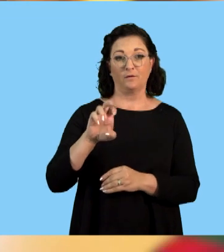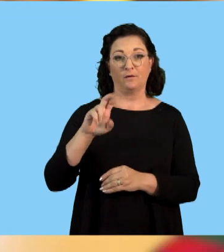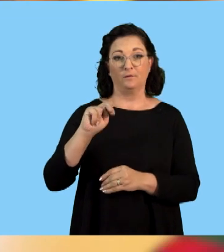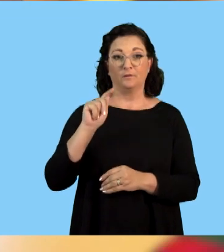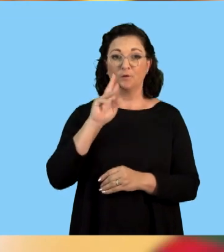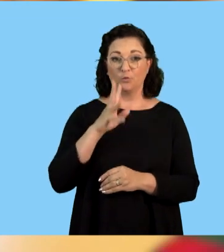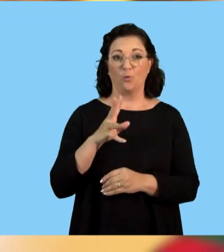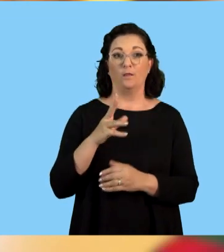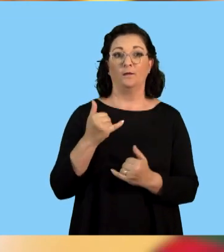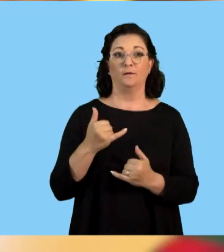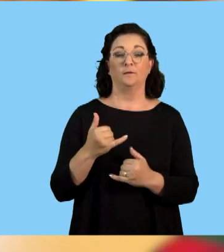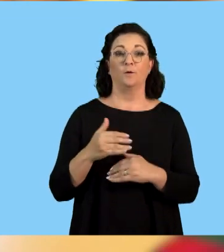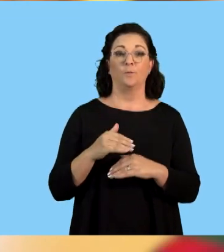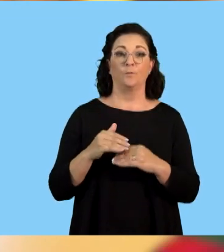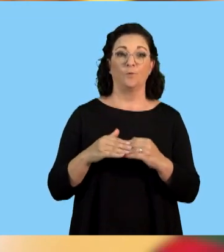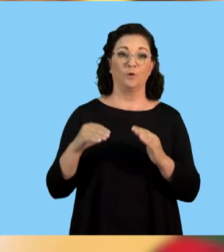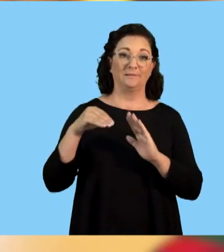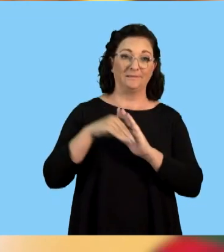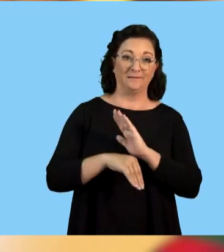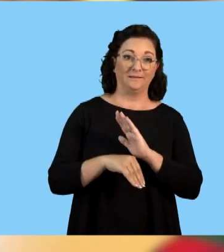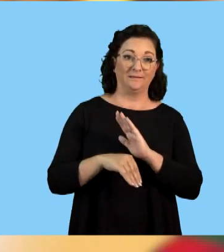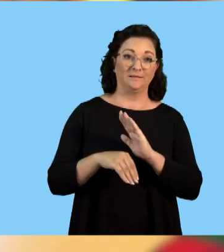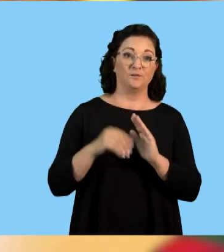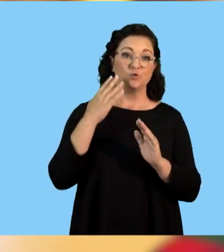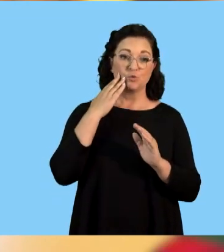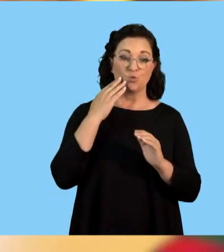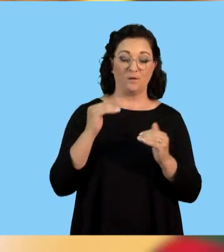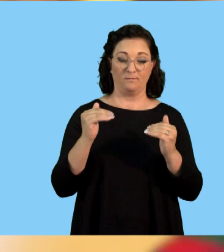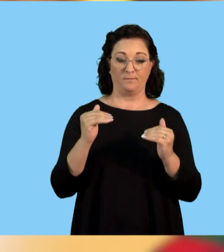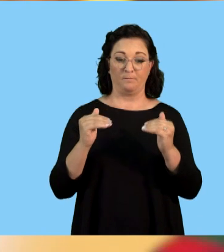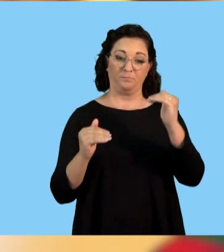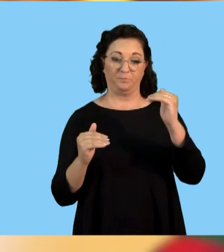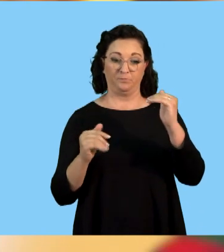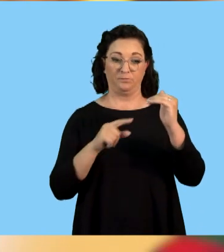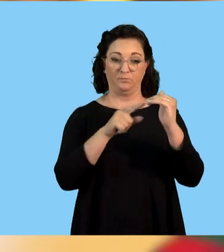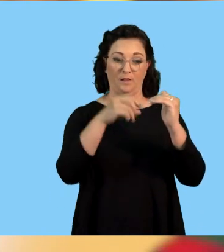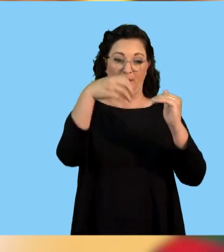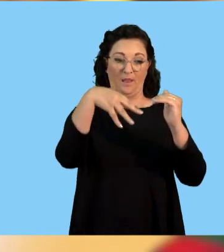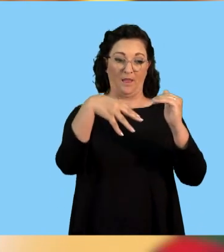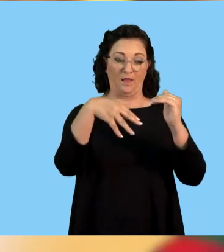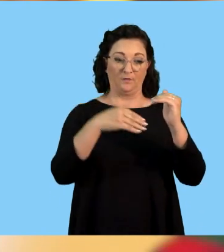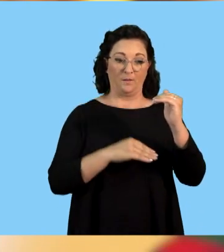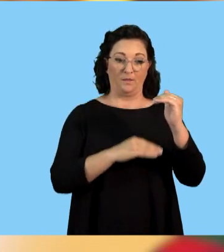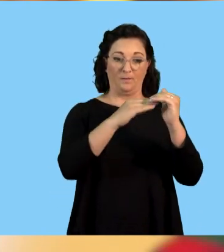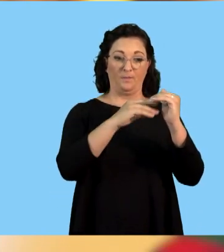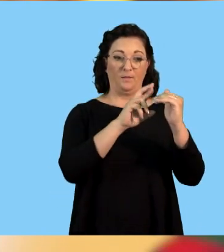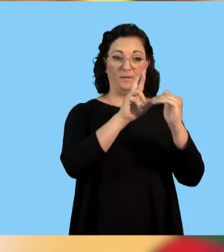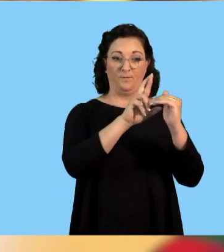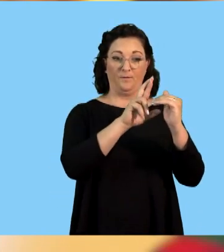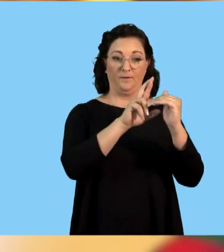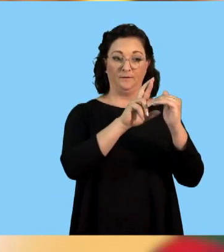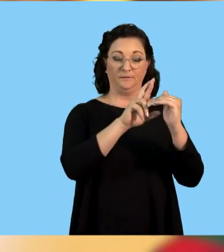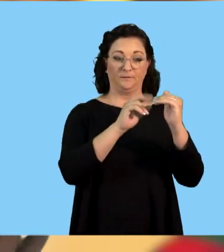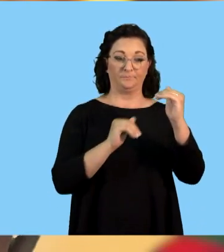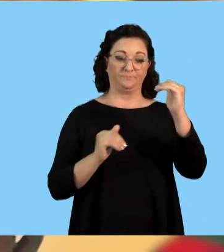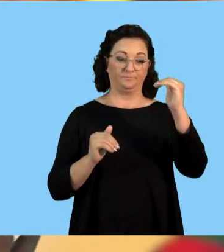it decreases in parallel if you add more resistors. In other words, if you add more light bulbs in parallel, the resistance is